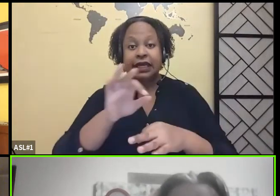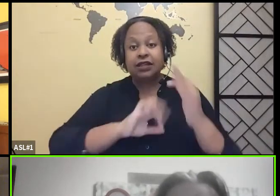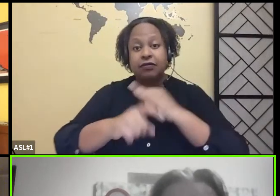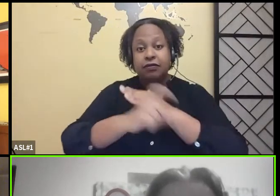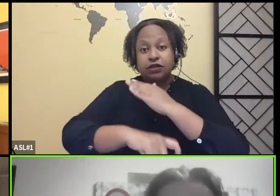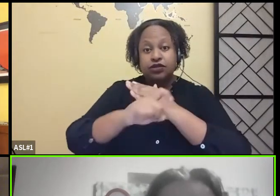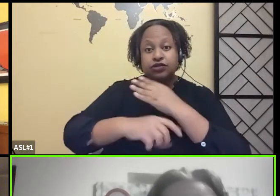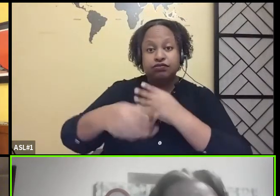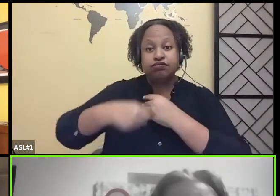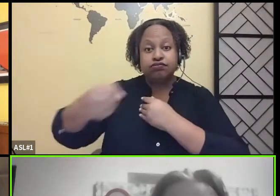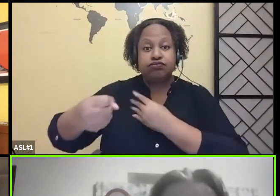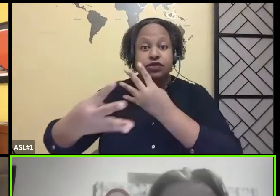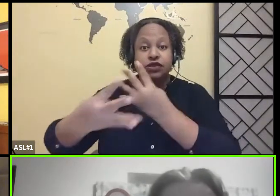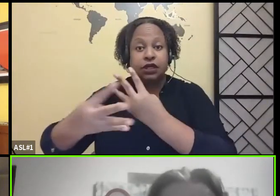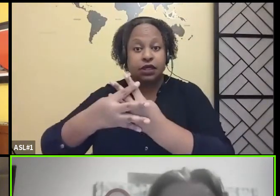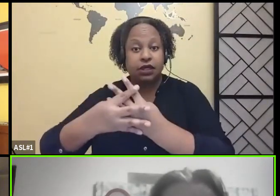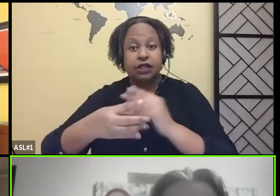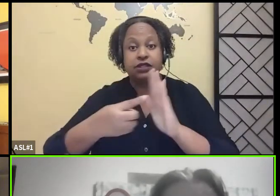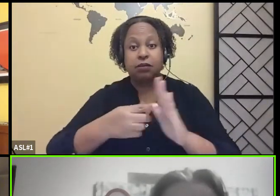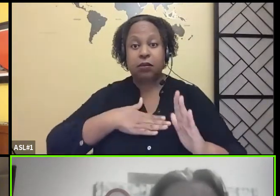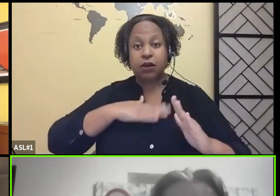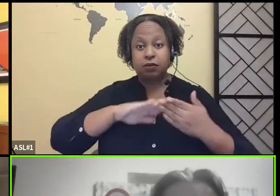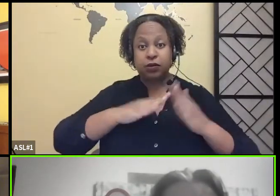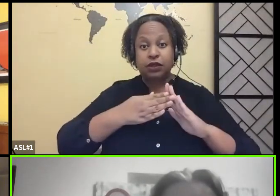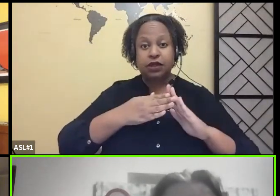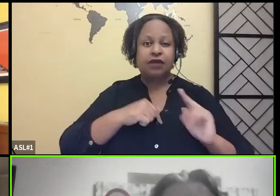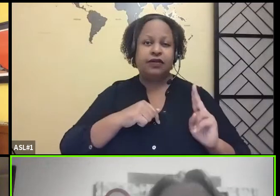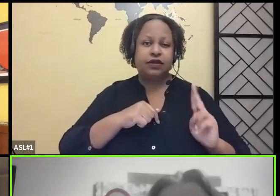person in our community, like, they have a lot of history of